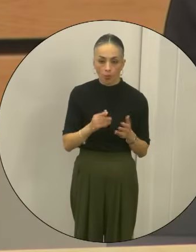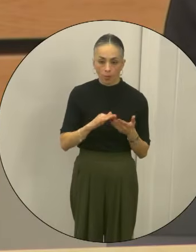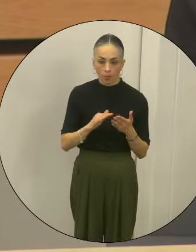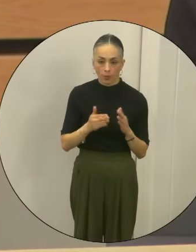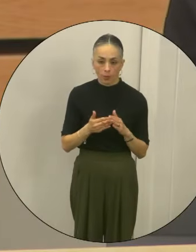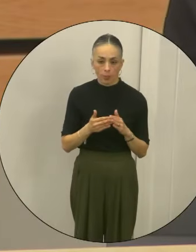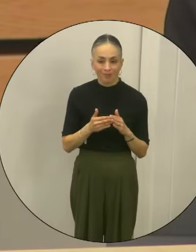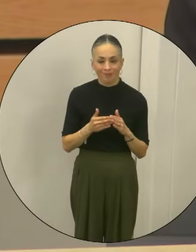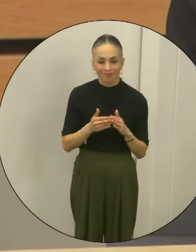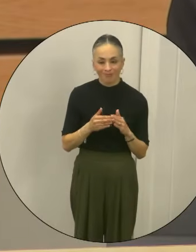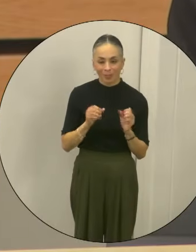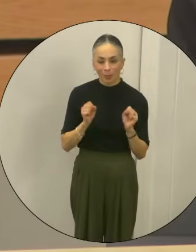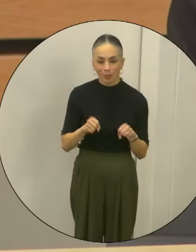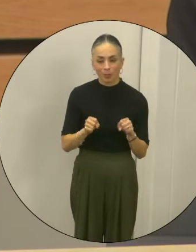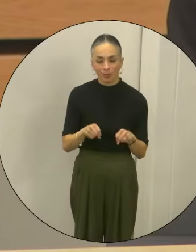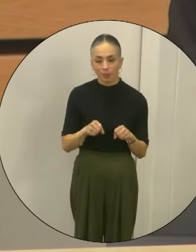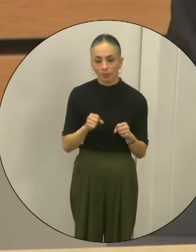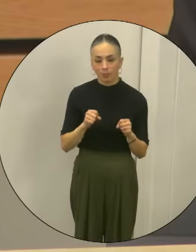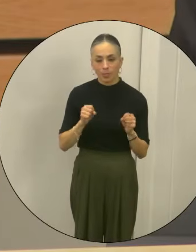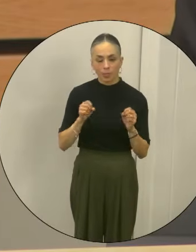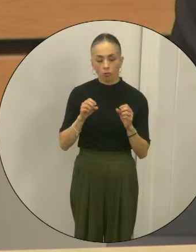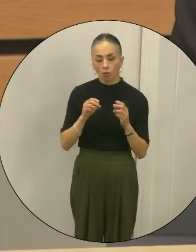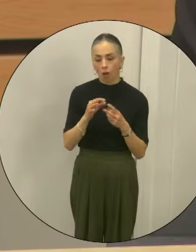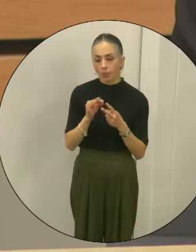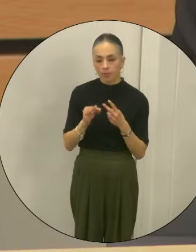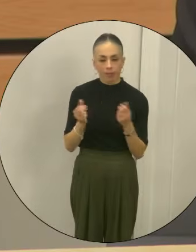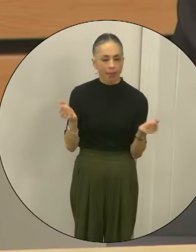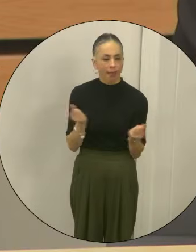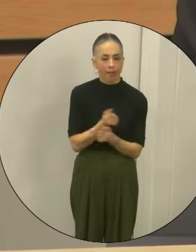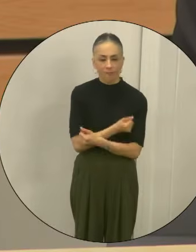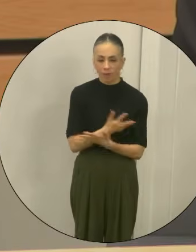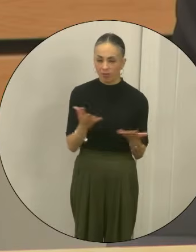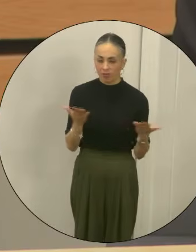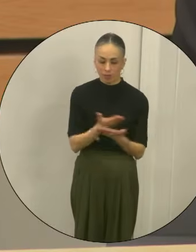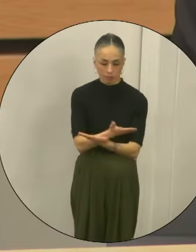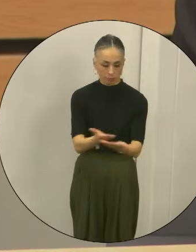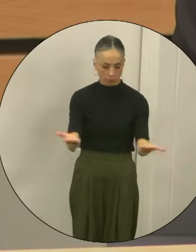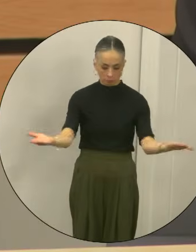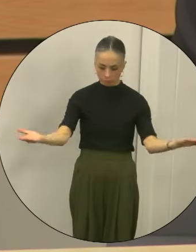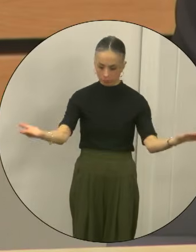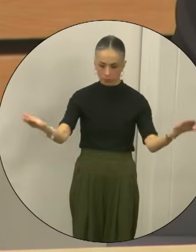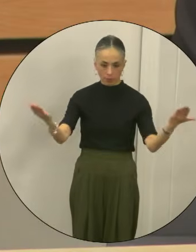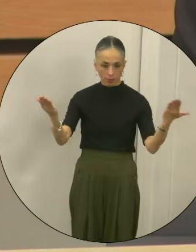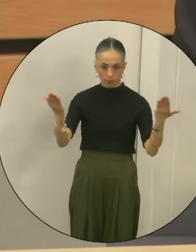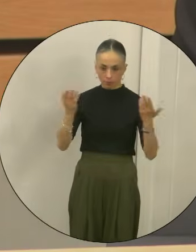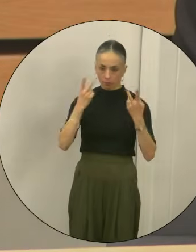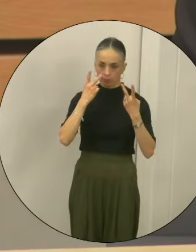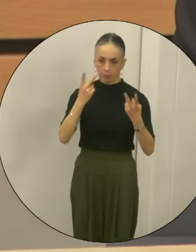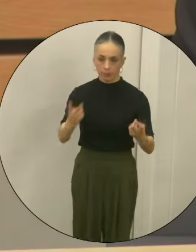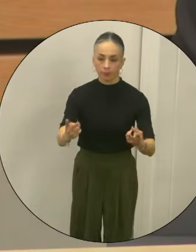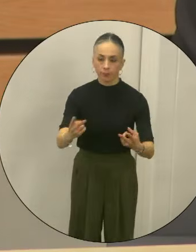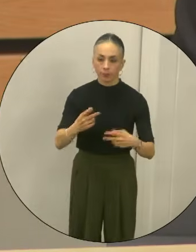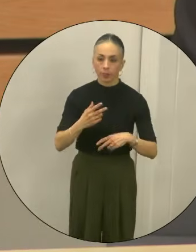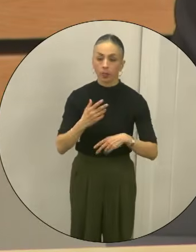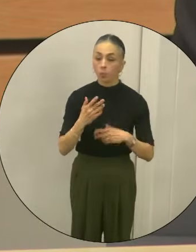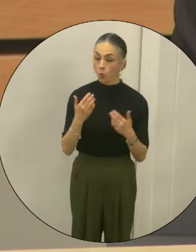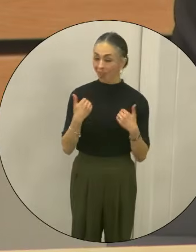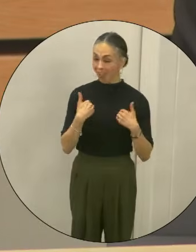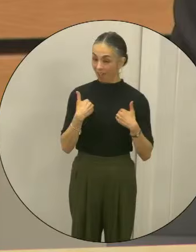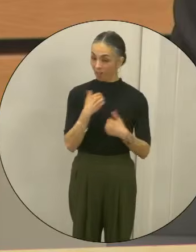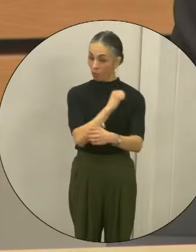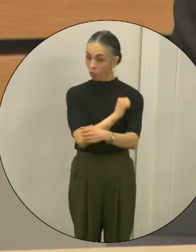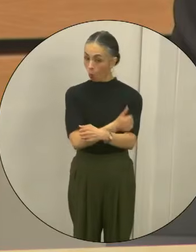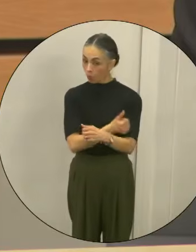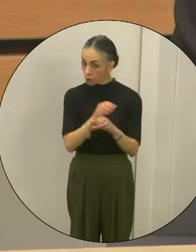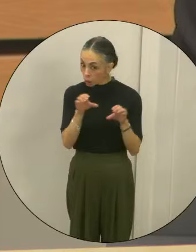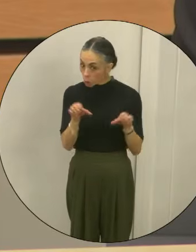there could be potential options. Everything's on the table. So do we have the authority to actually do the